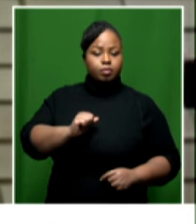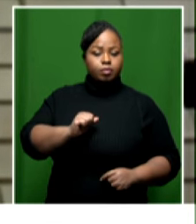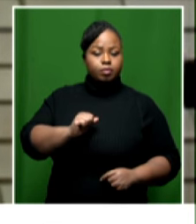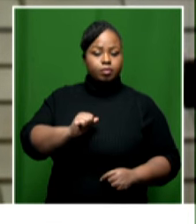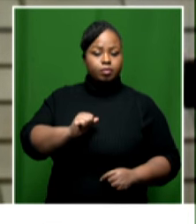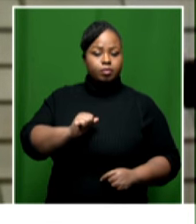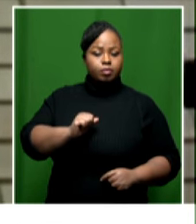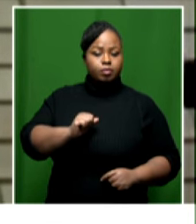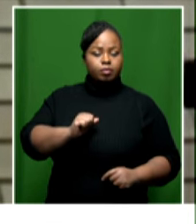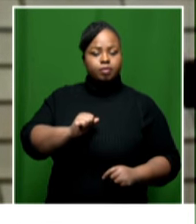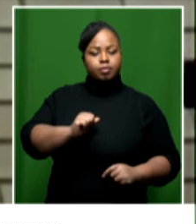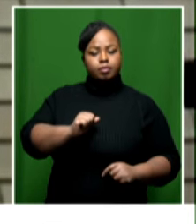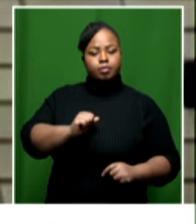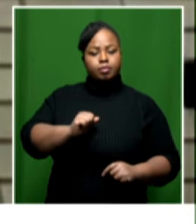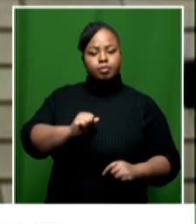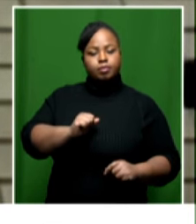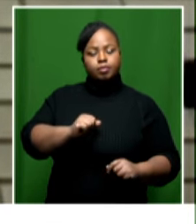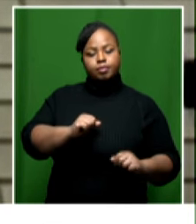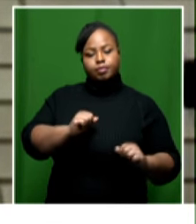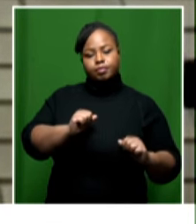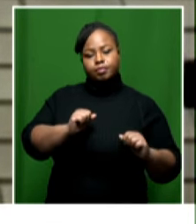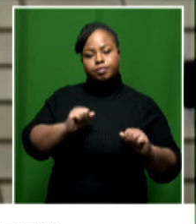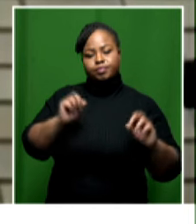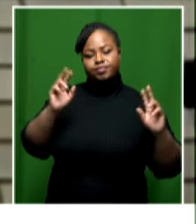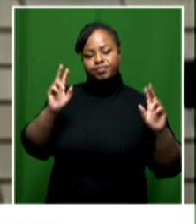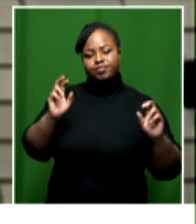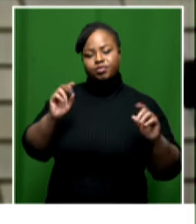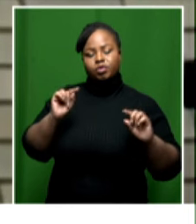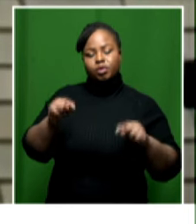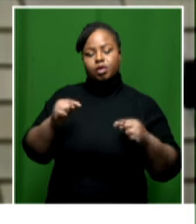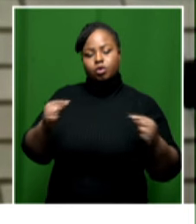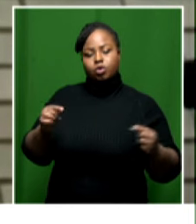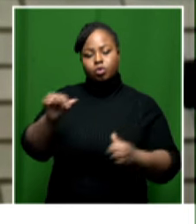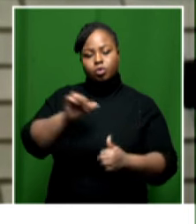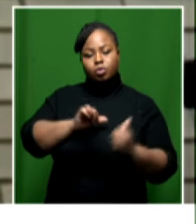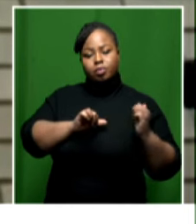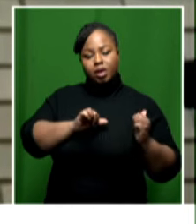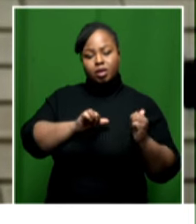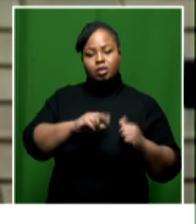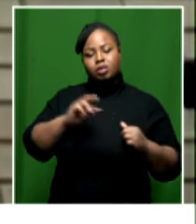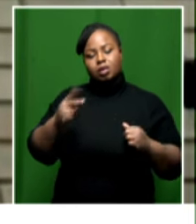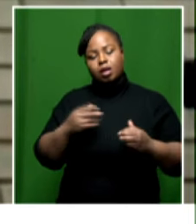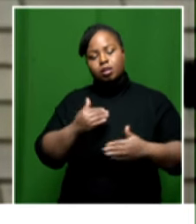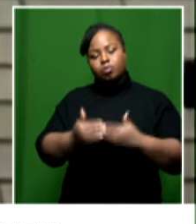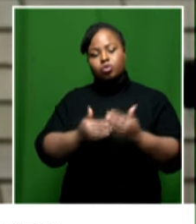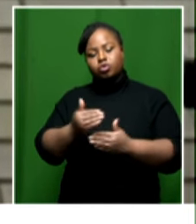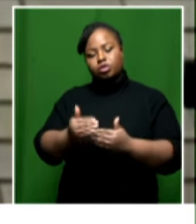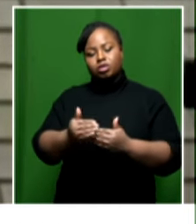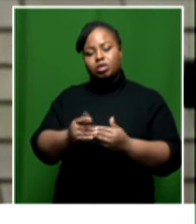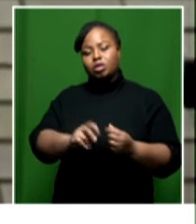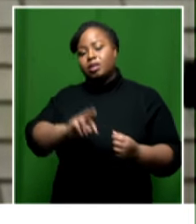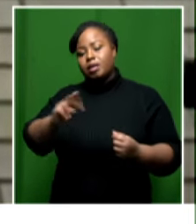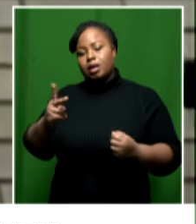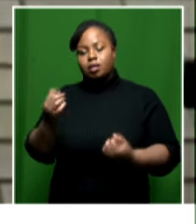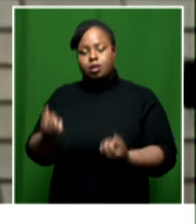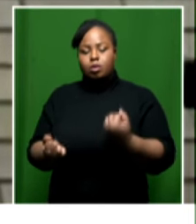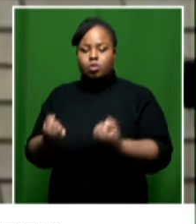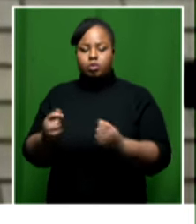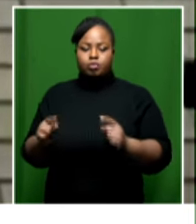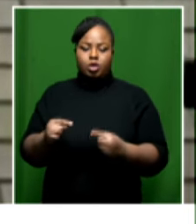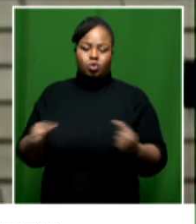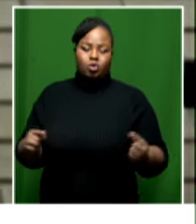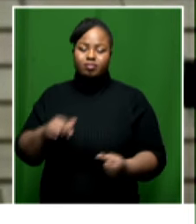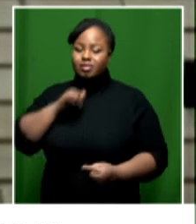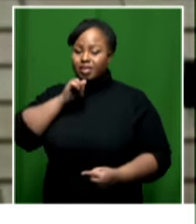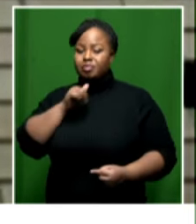final judgment. The issue cannot be revisited in subsequent proceedings before another court, even if a